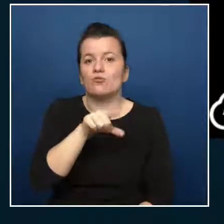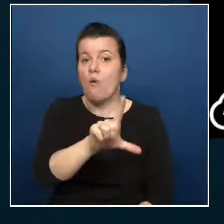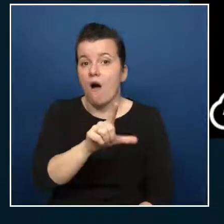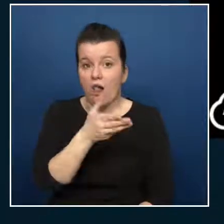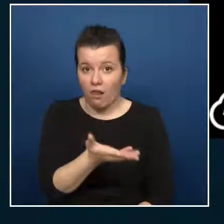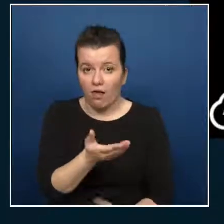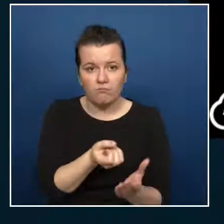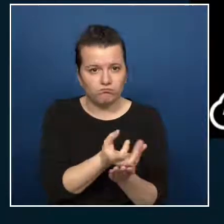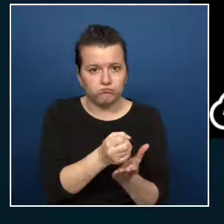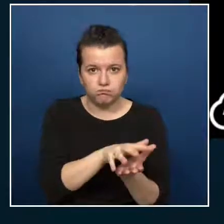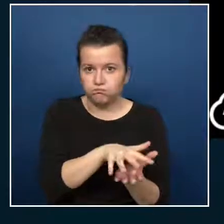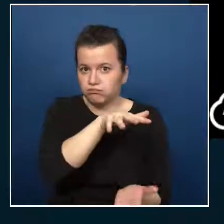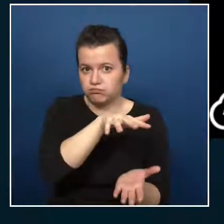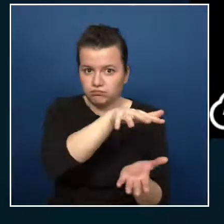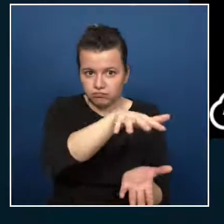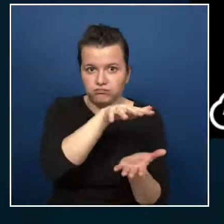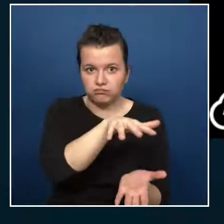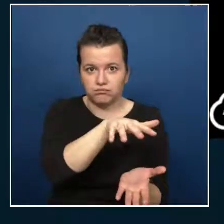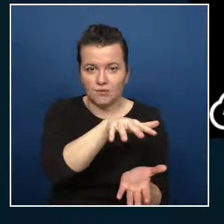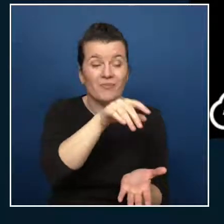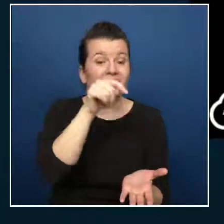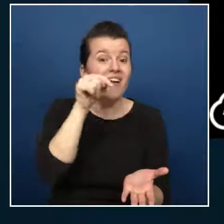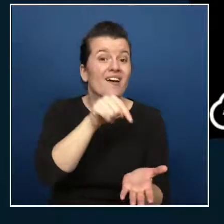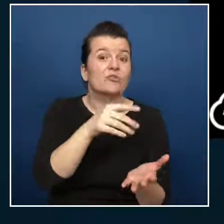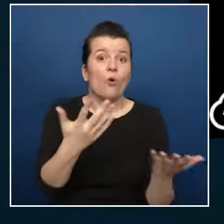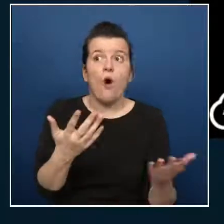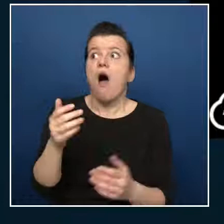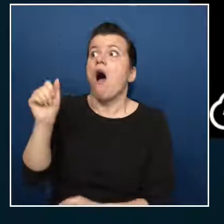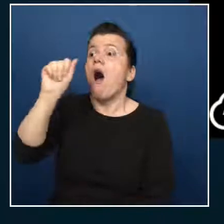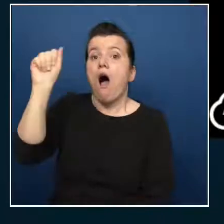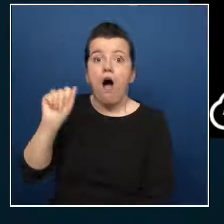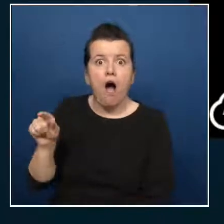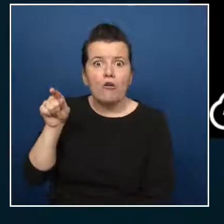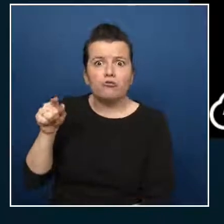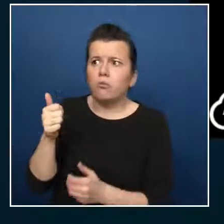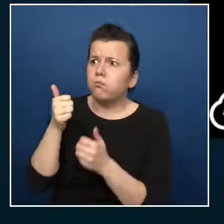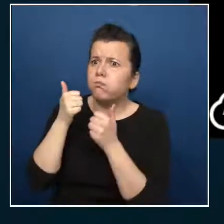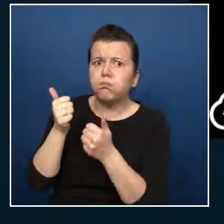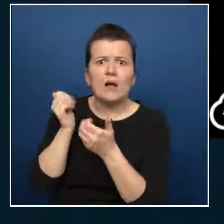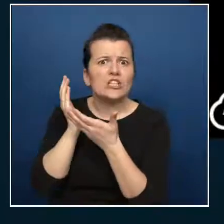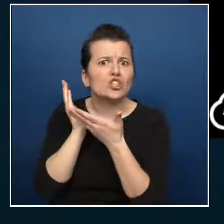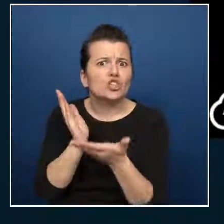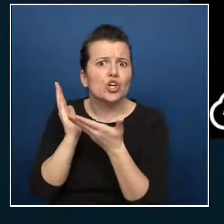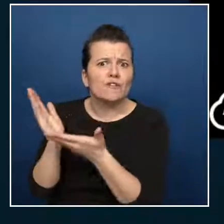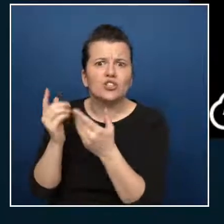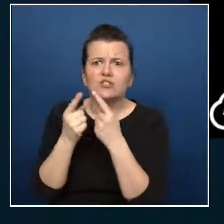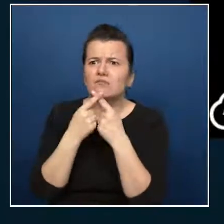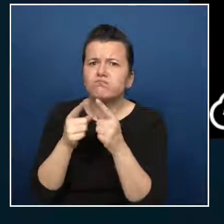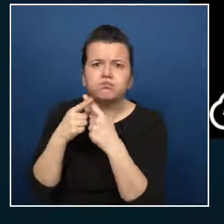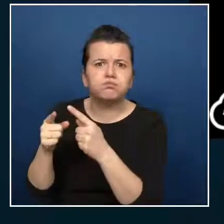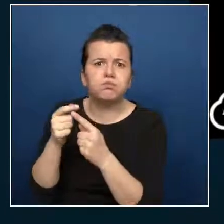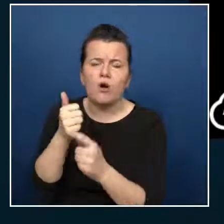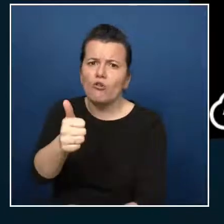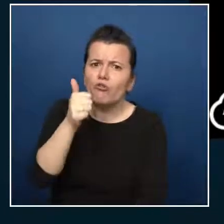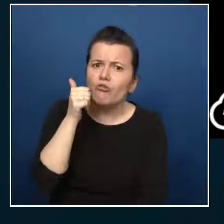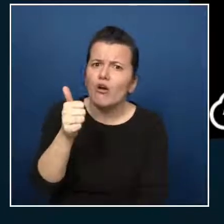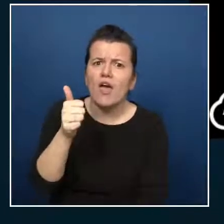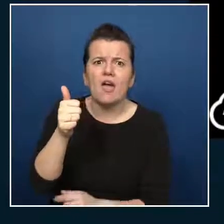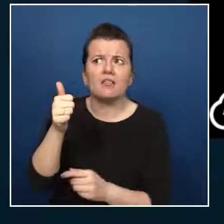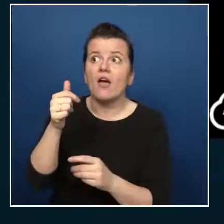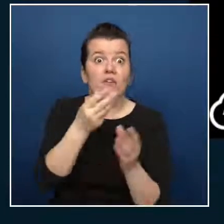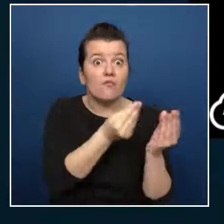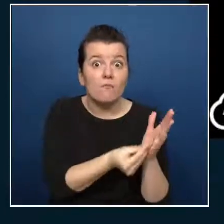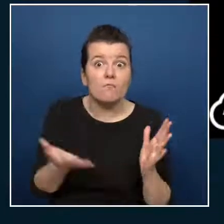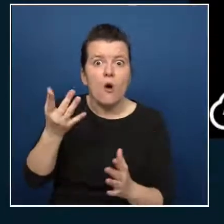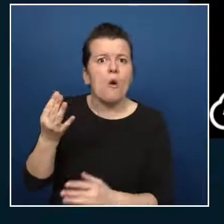also, we know that Azure had a lot of great services and benefits that could help us